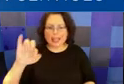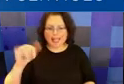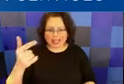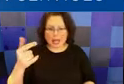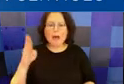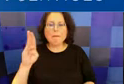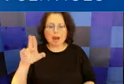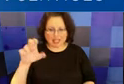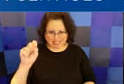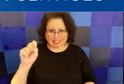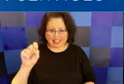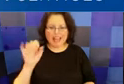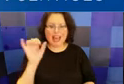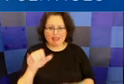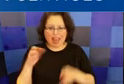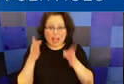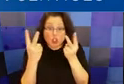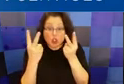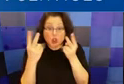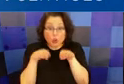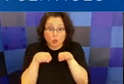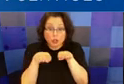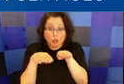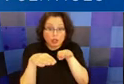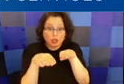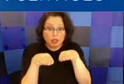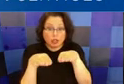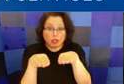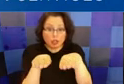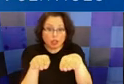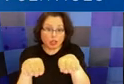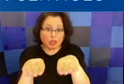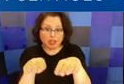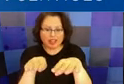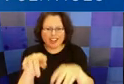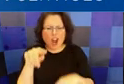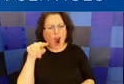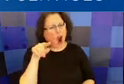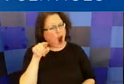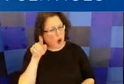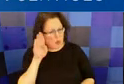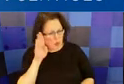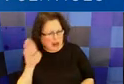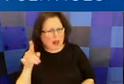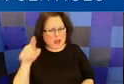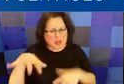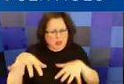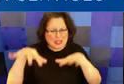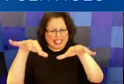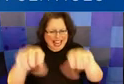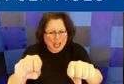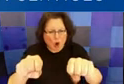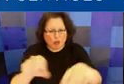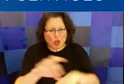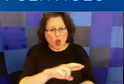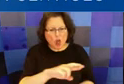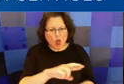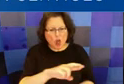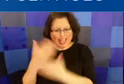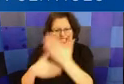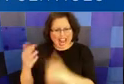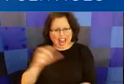Carson into that intersection? Are you taking over the right-hand lane to make that accommodation?